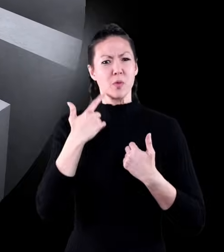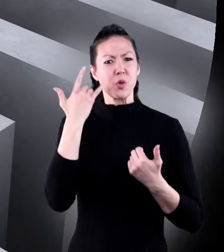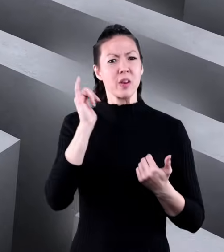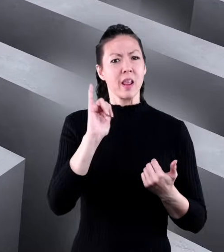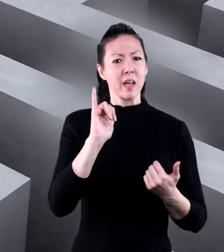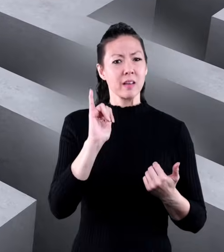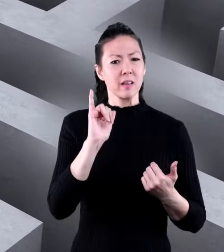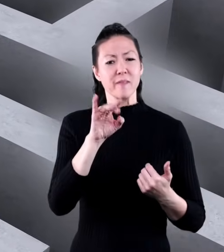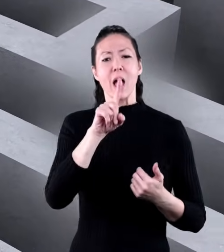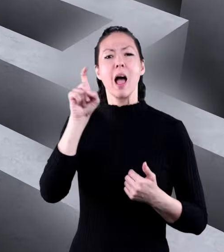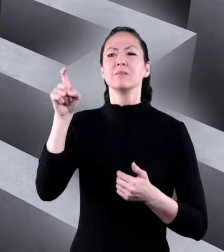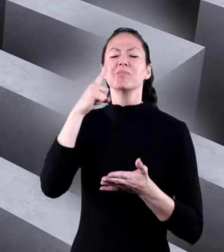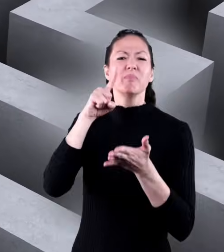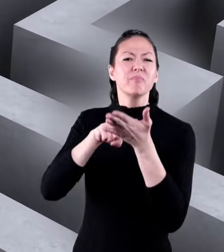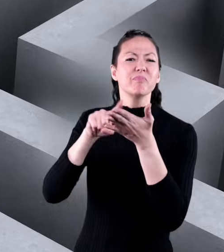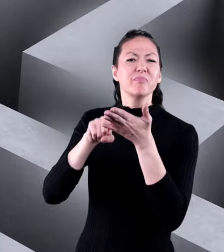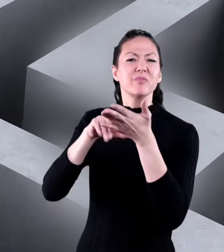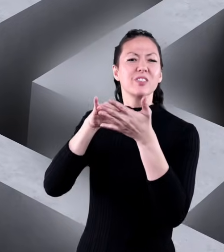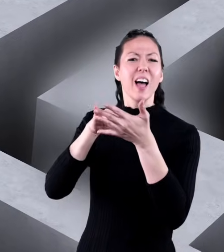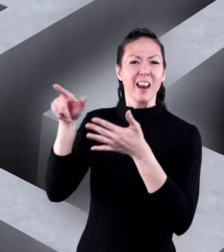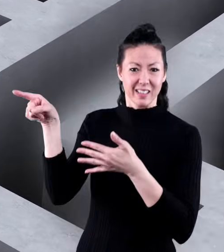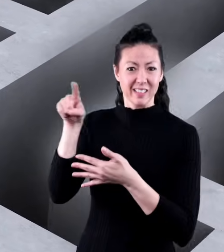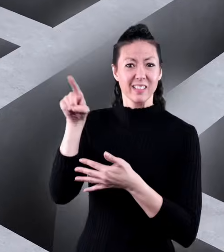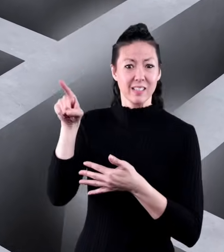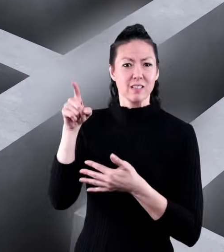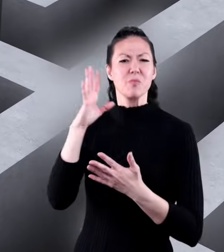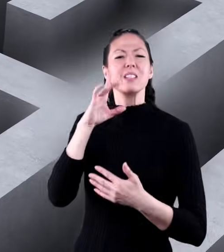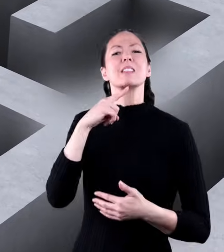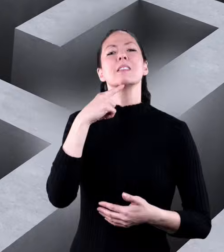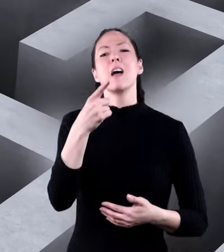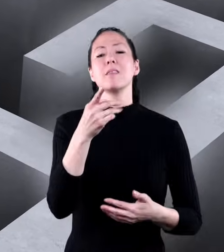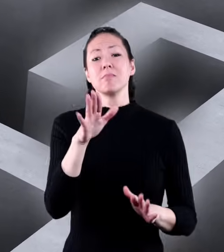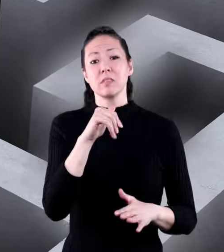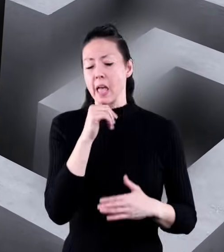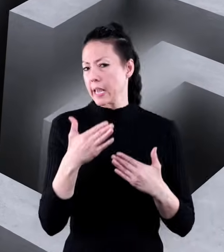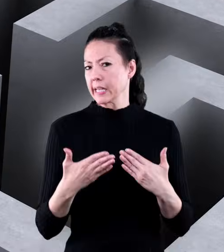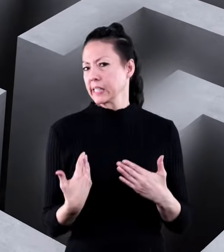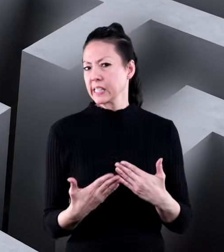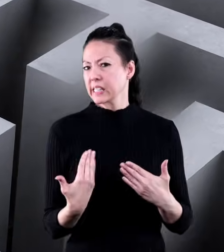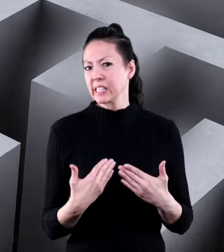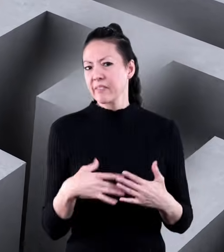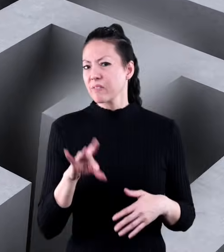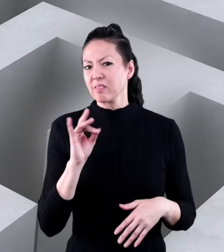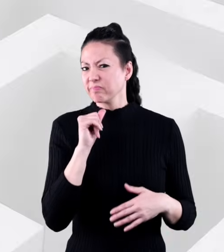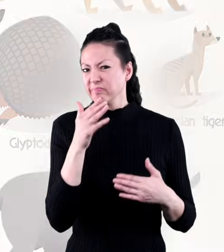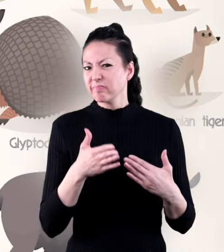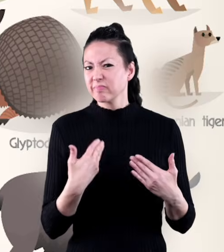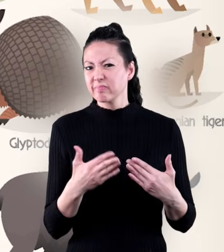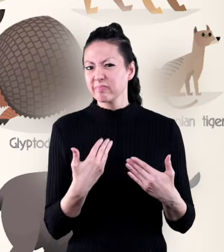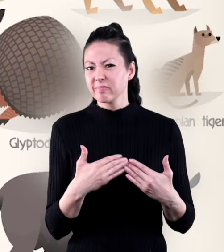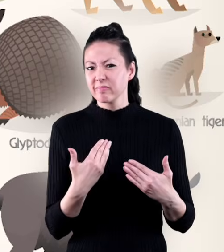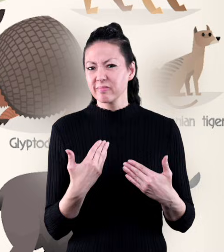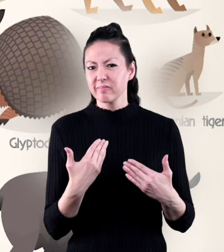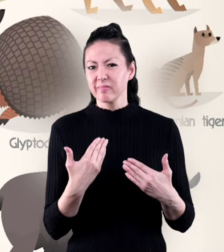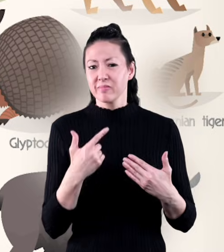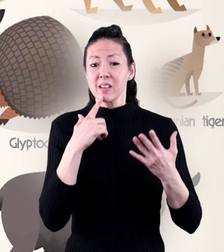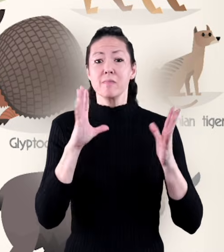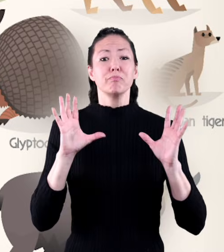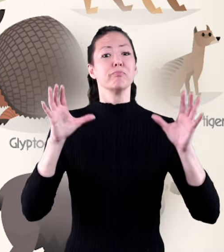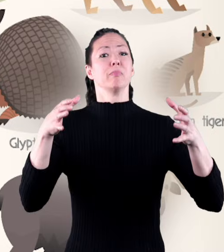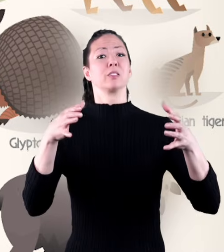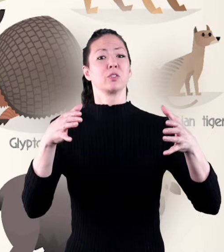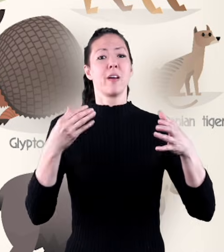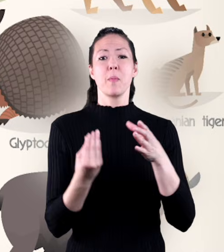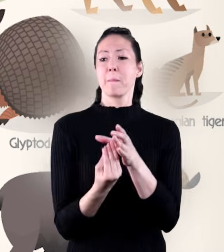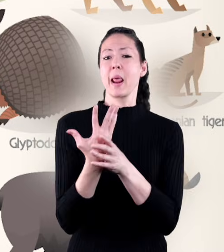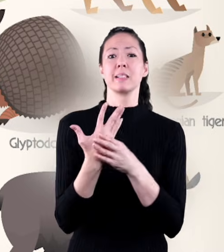But if you ask any paleontologist, they'll tell you, it's not easy finding fossils. And a vast majority of